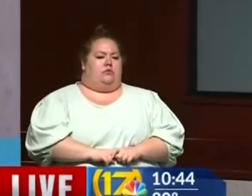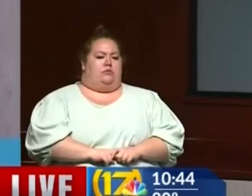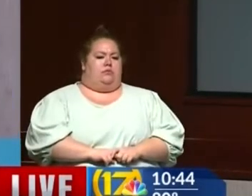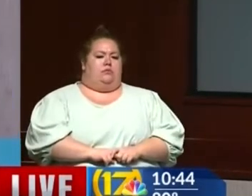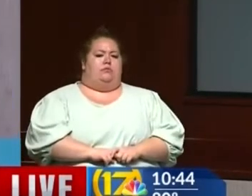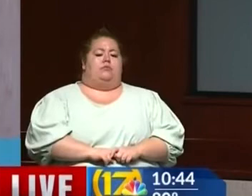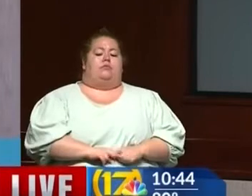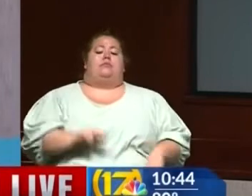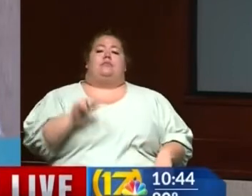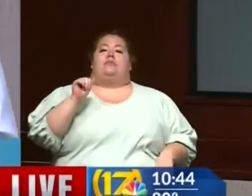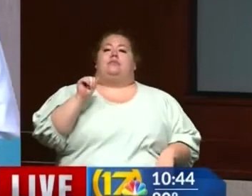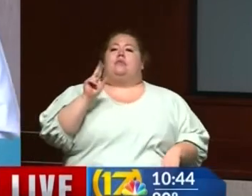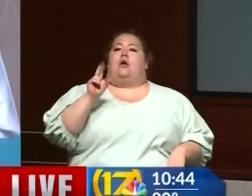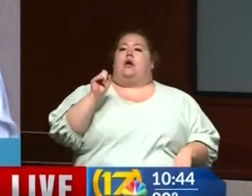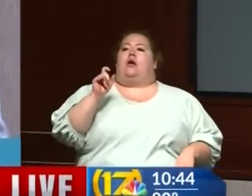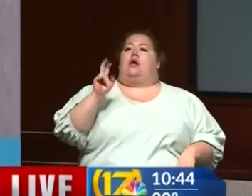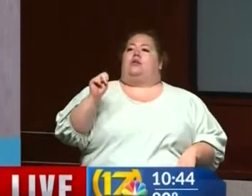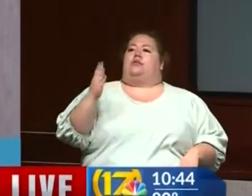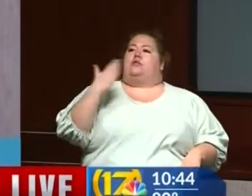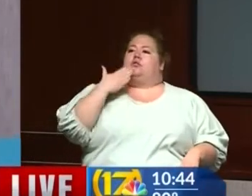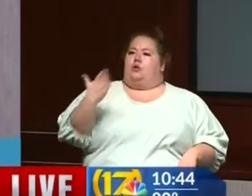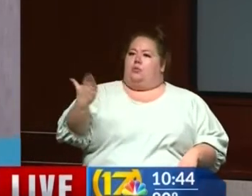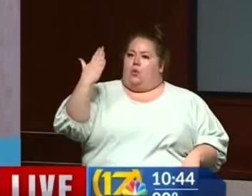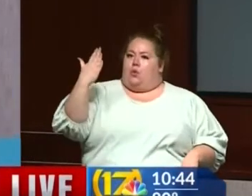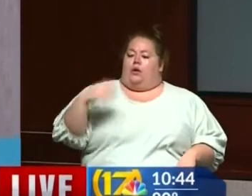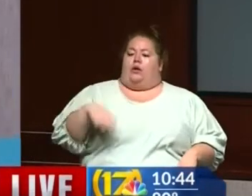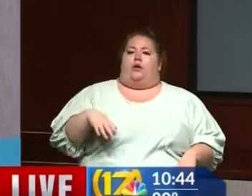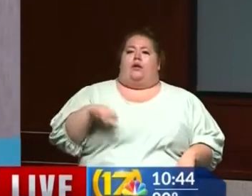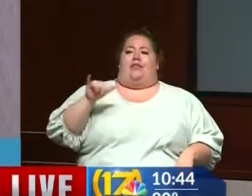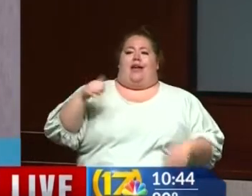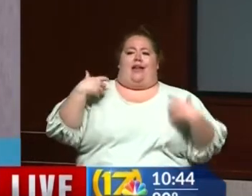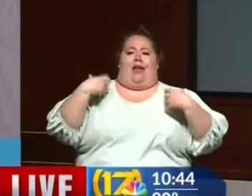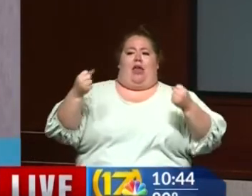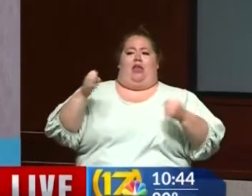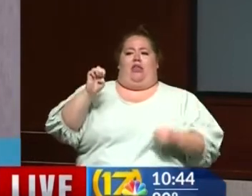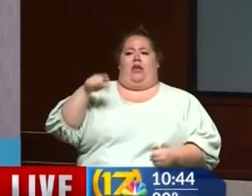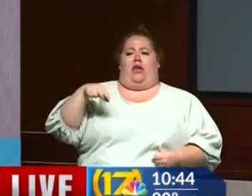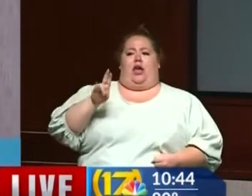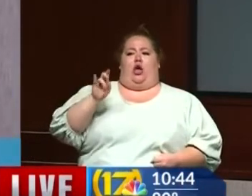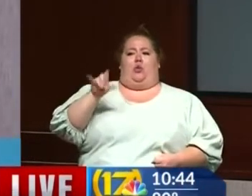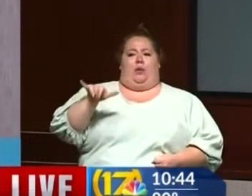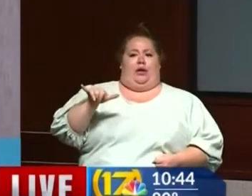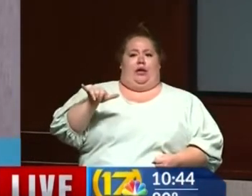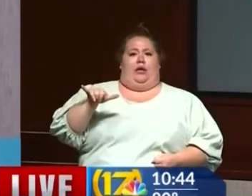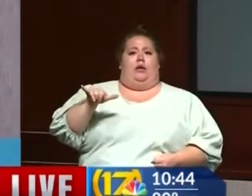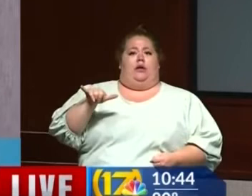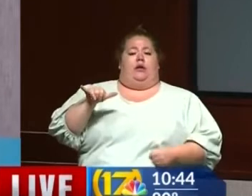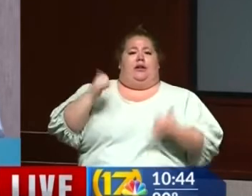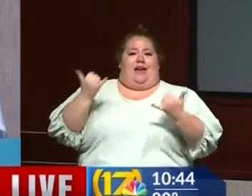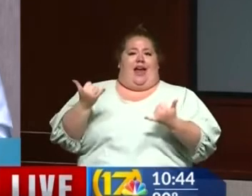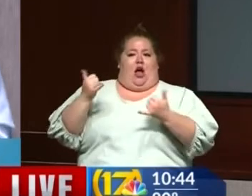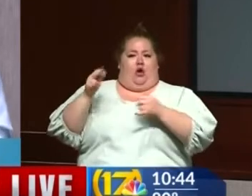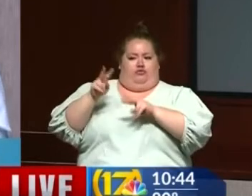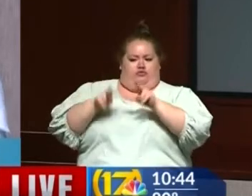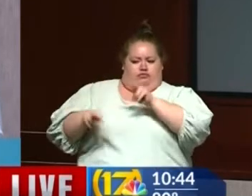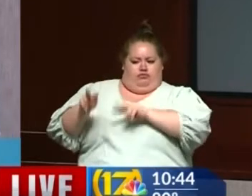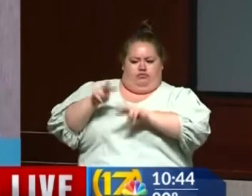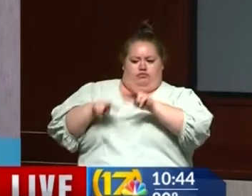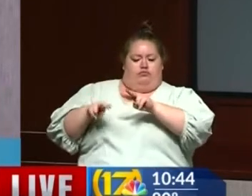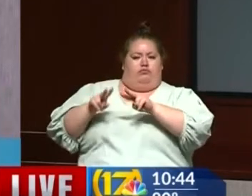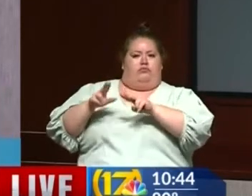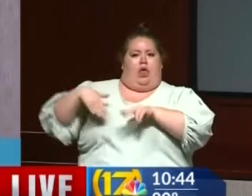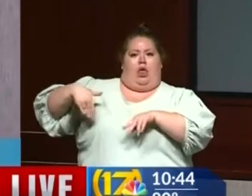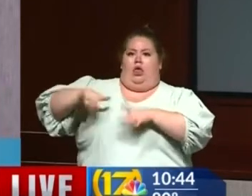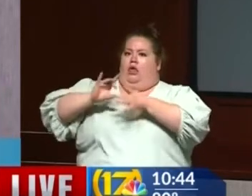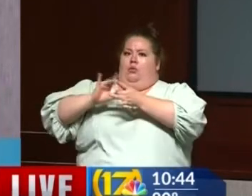Okay. Austin, good morning. The health equity metric that the state has yet to release does add another component